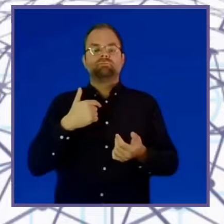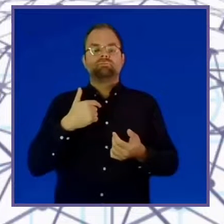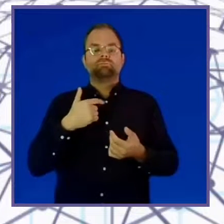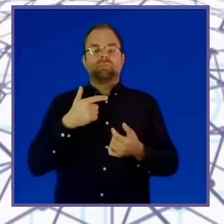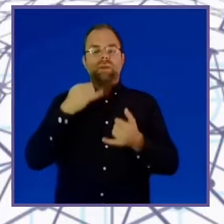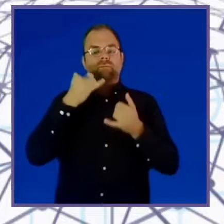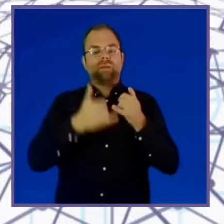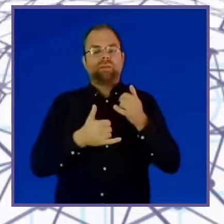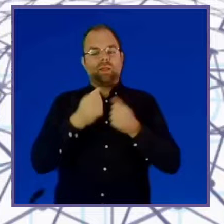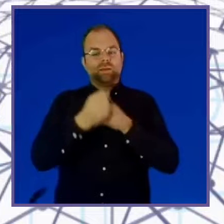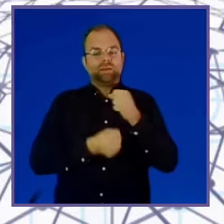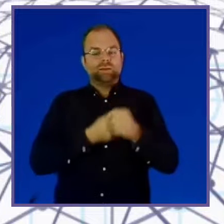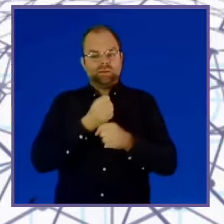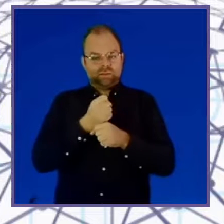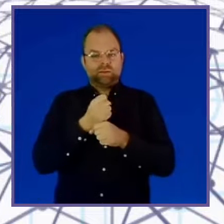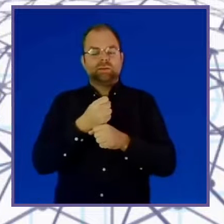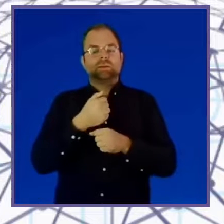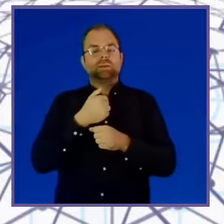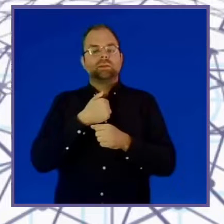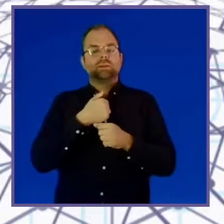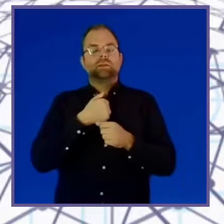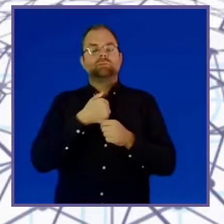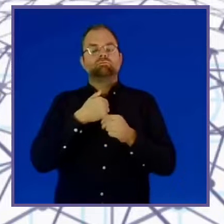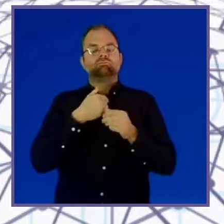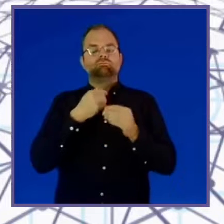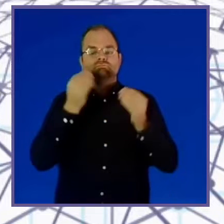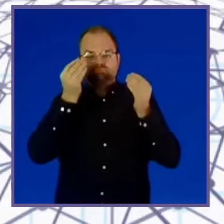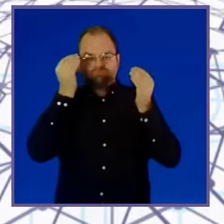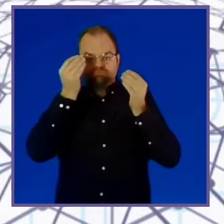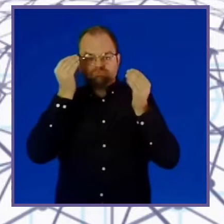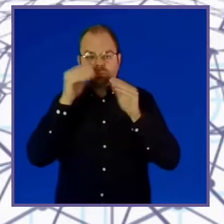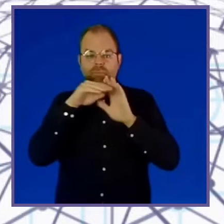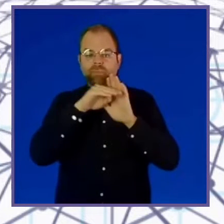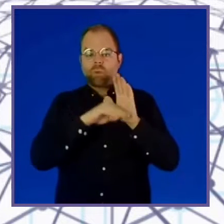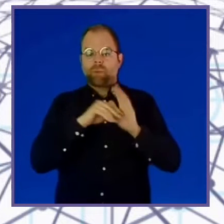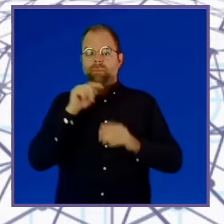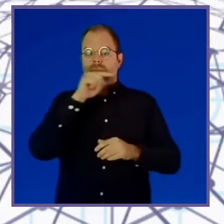engineering skills to see some tangible benefit.